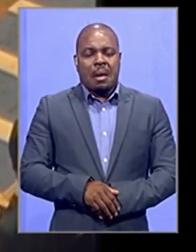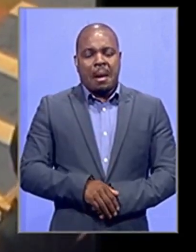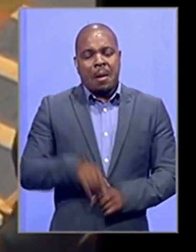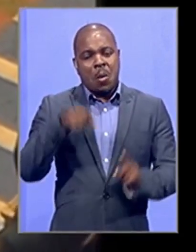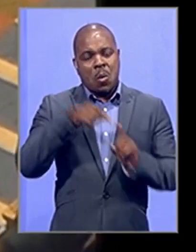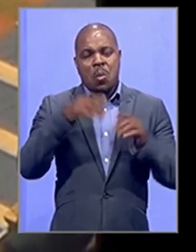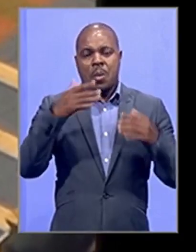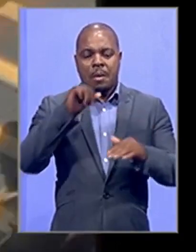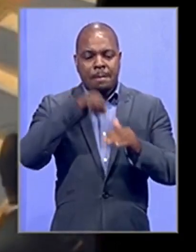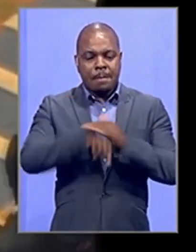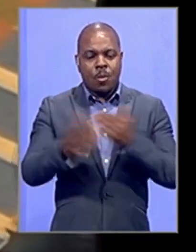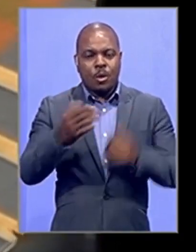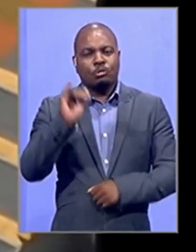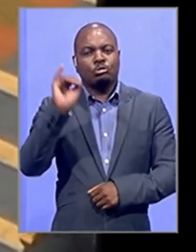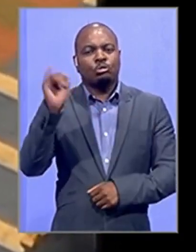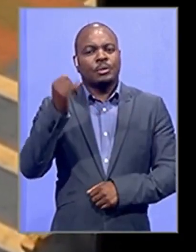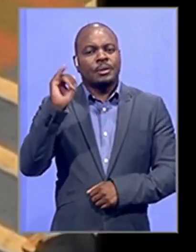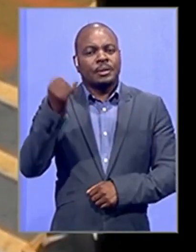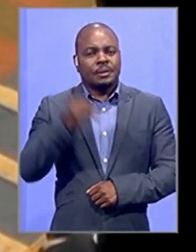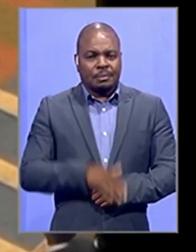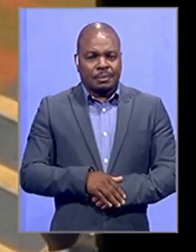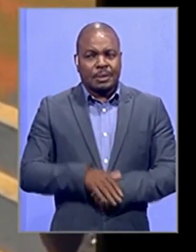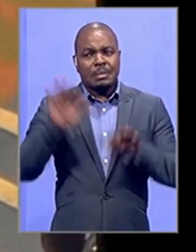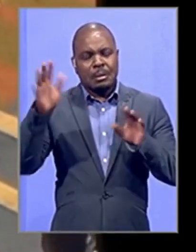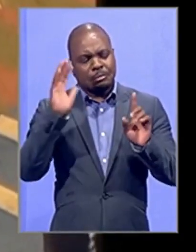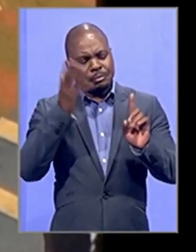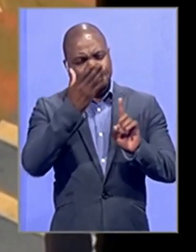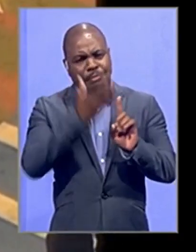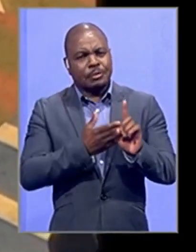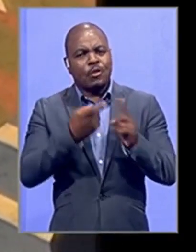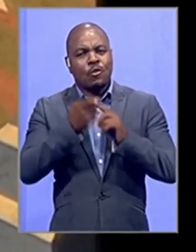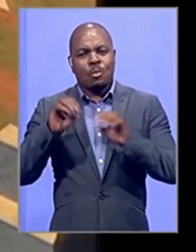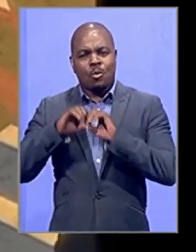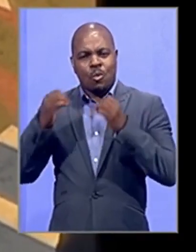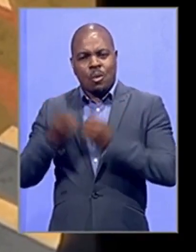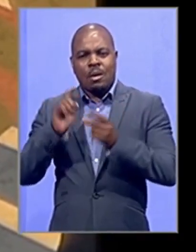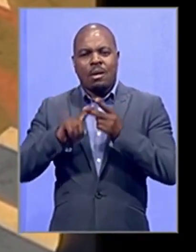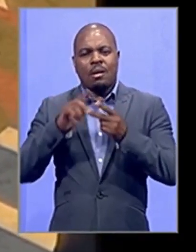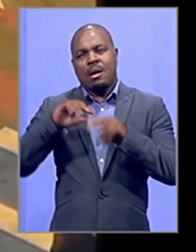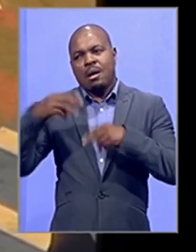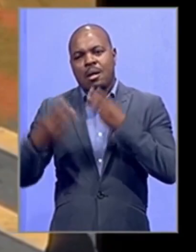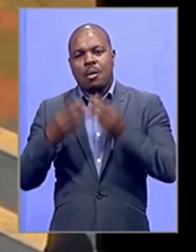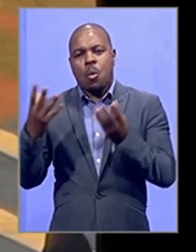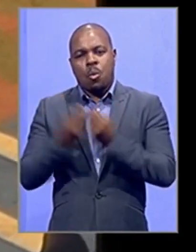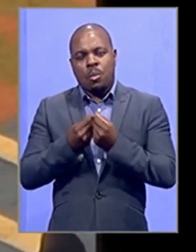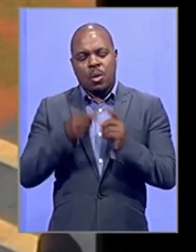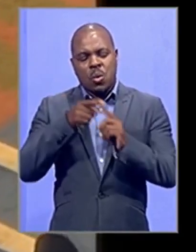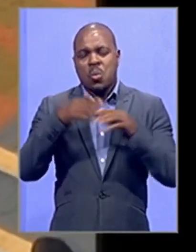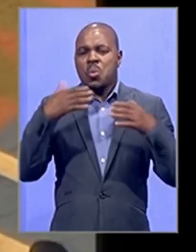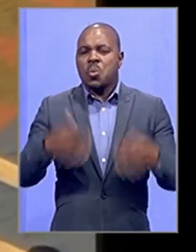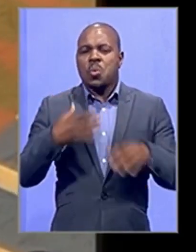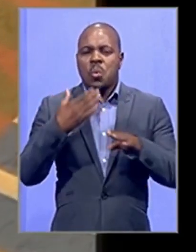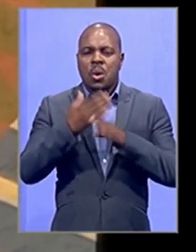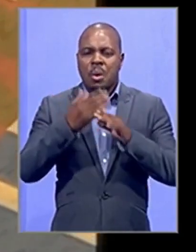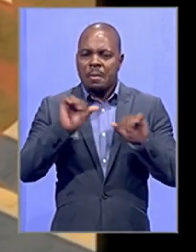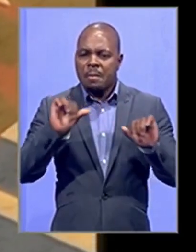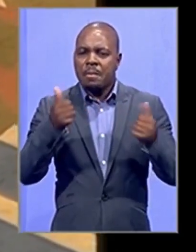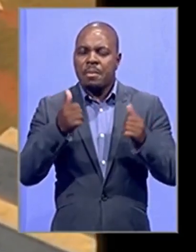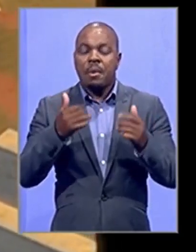yo a belegwego Johannesburg o tumišitšwe ke maloko a mokgatlo le bašomi mmogo ka mošomo o mobotse wa go